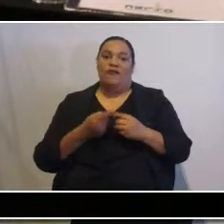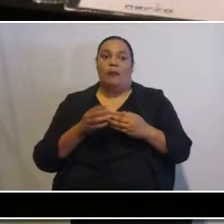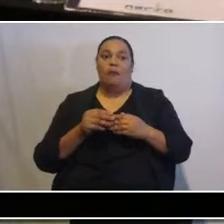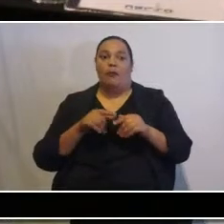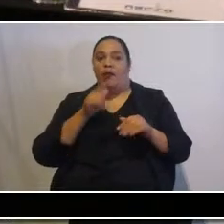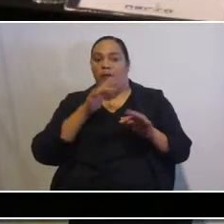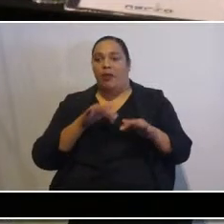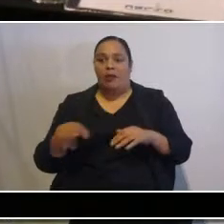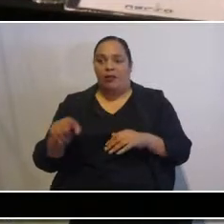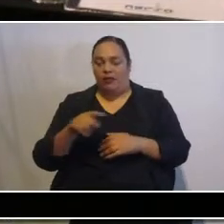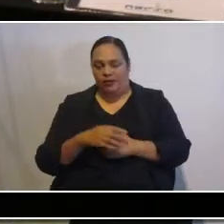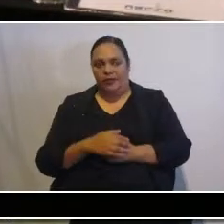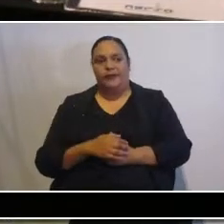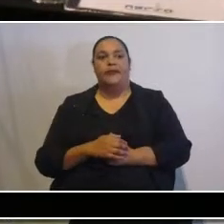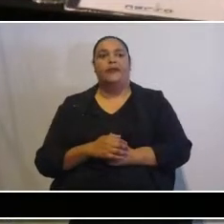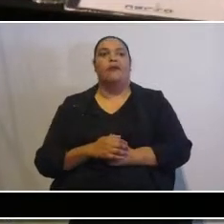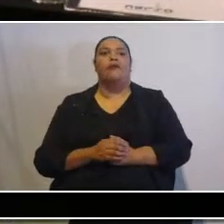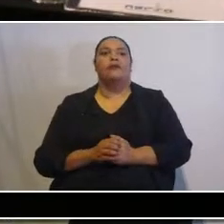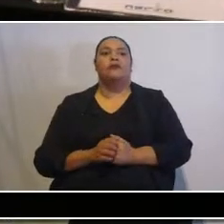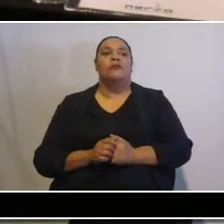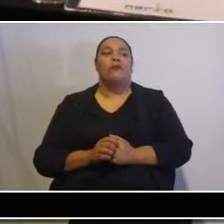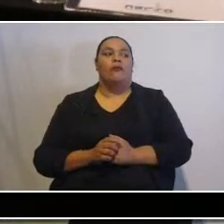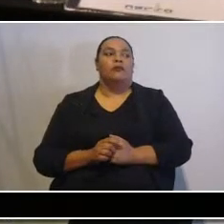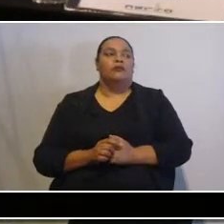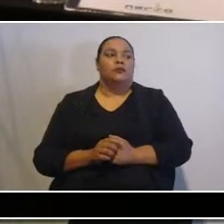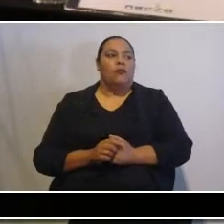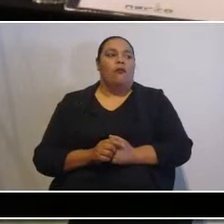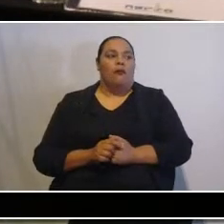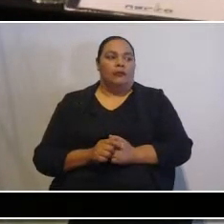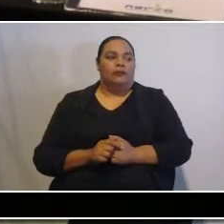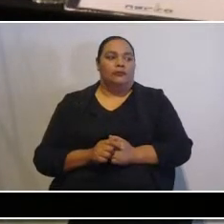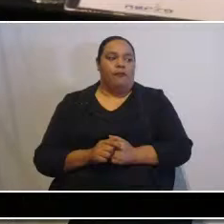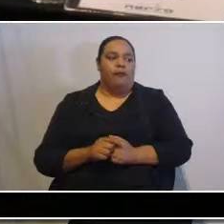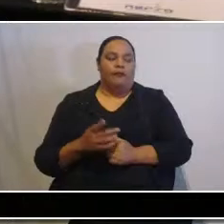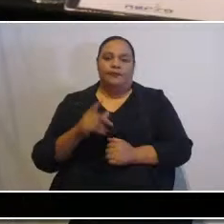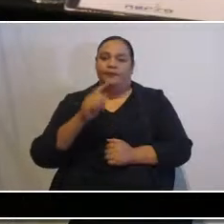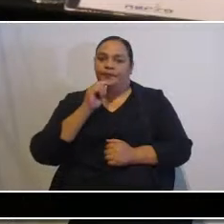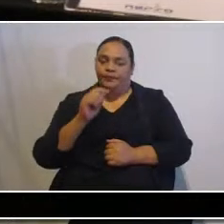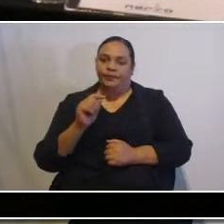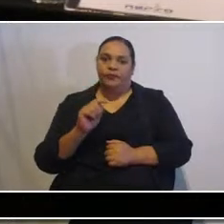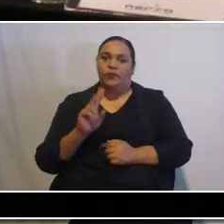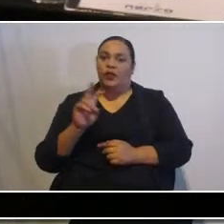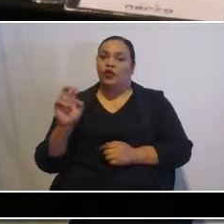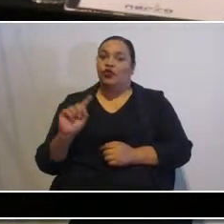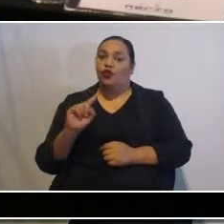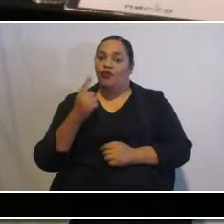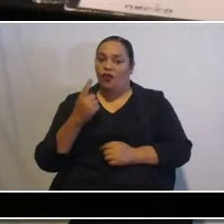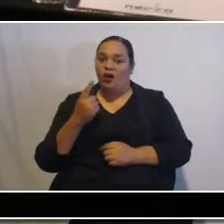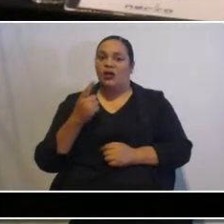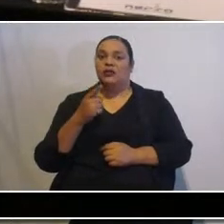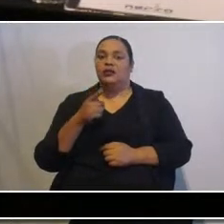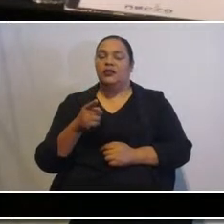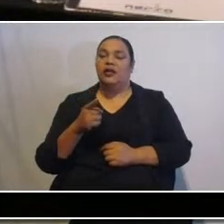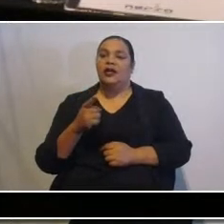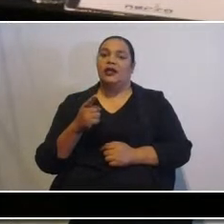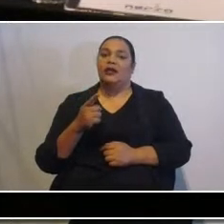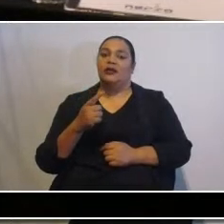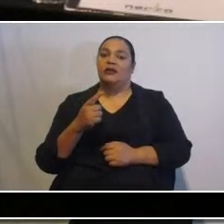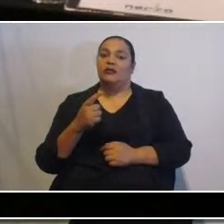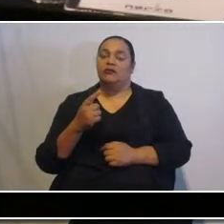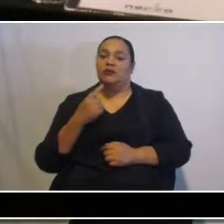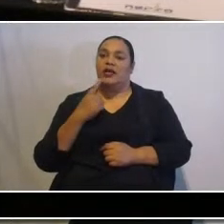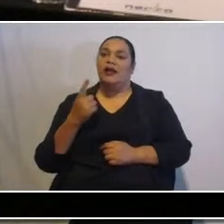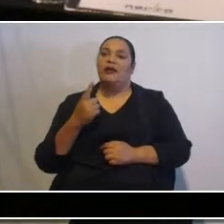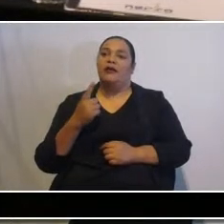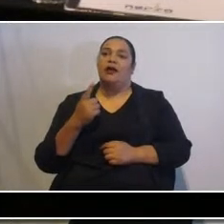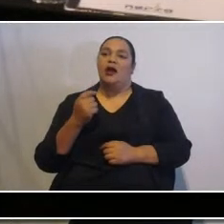of the public. So really the first issue that they are emphasizing on is the extent